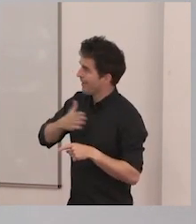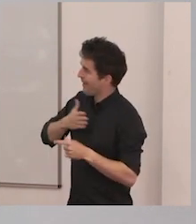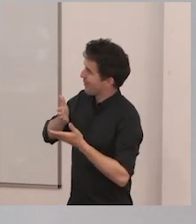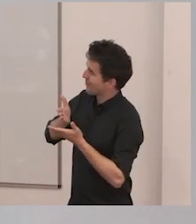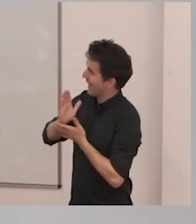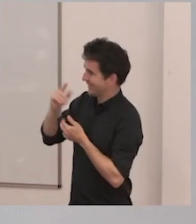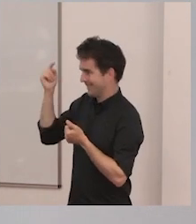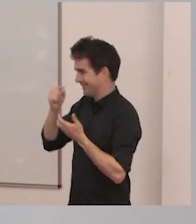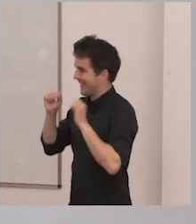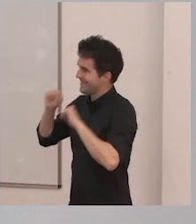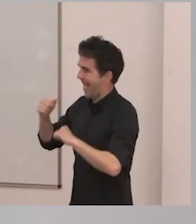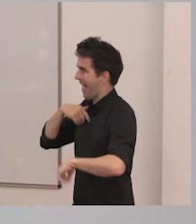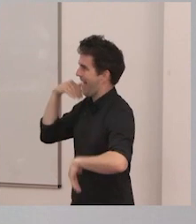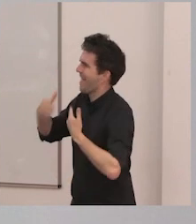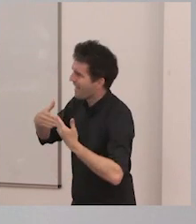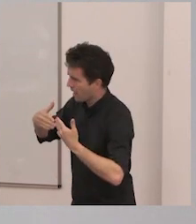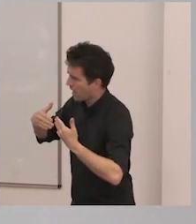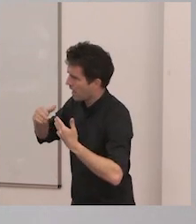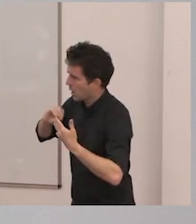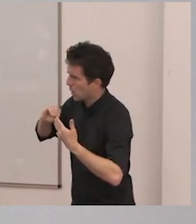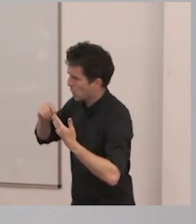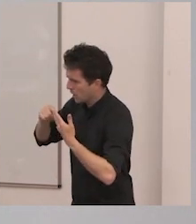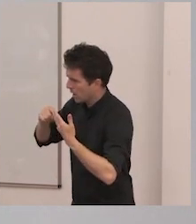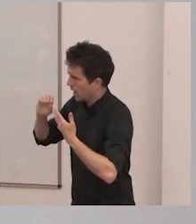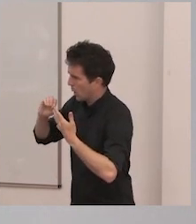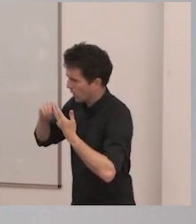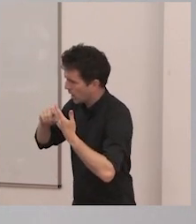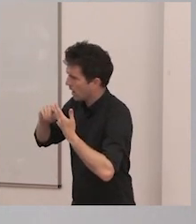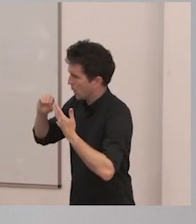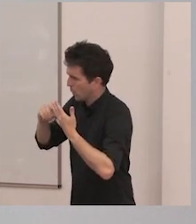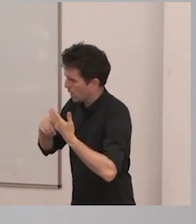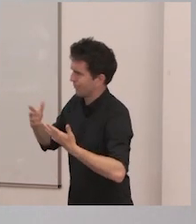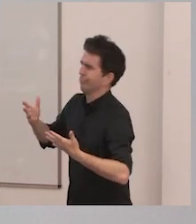and reproductive rights, and education.